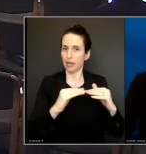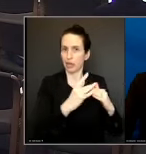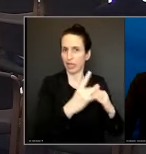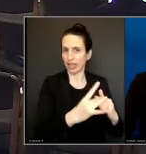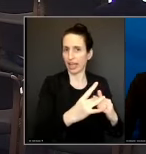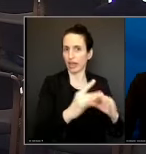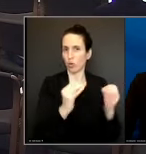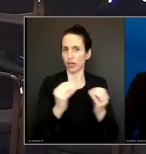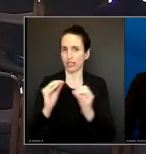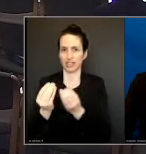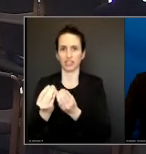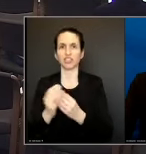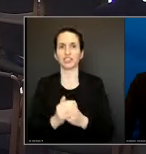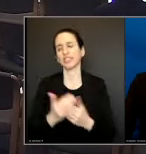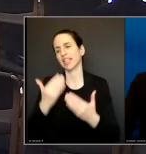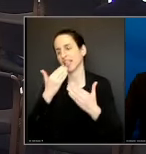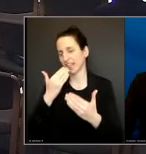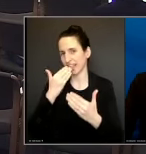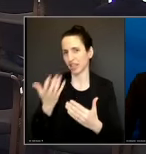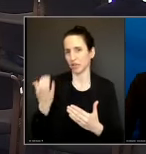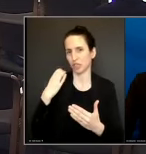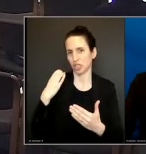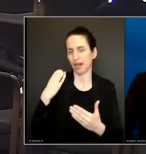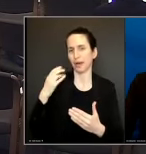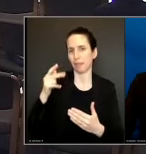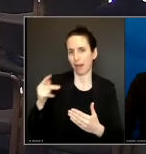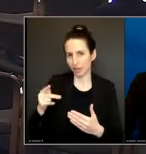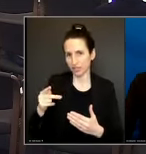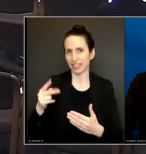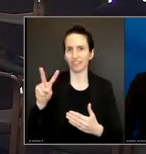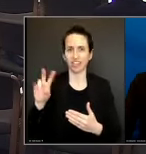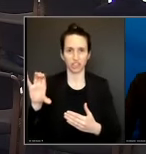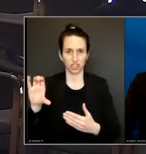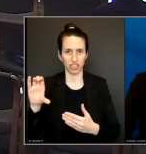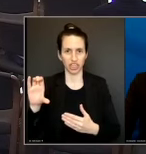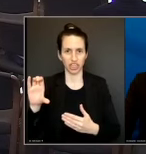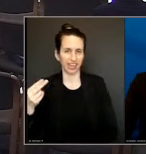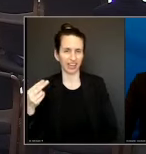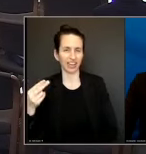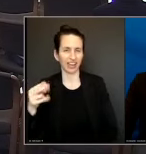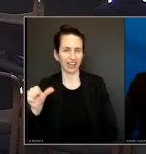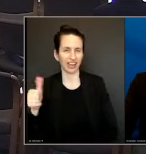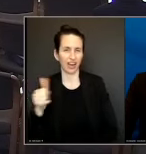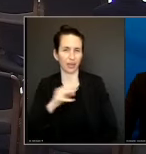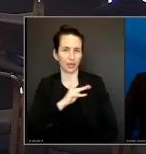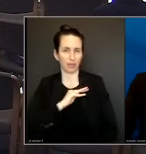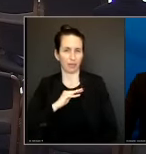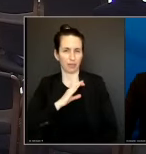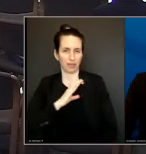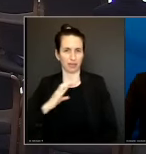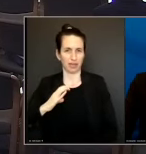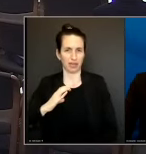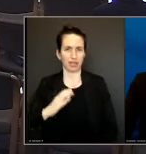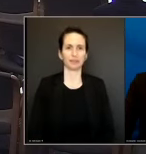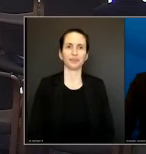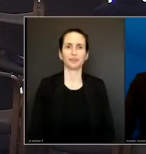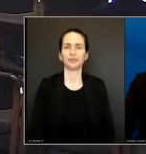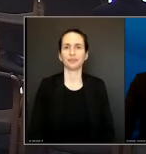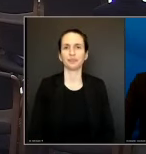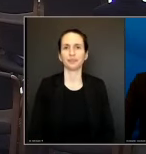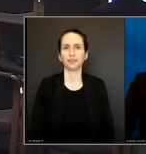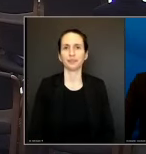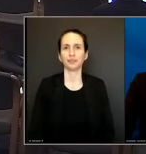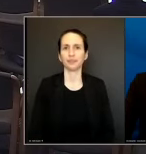Thank you, dear Chair Patterson, Vice Chair Hayden, and members of the committee. I feel that one of the things that's